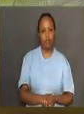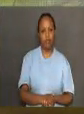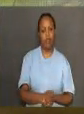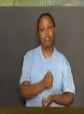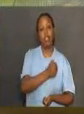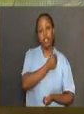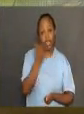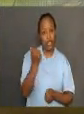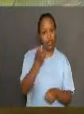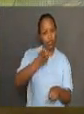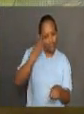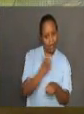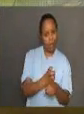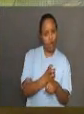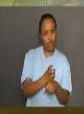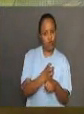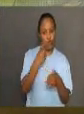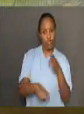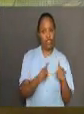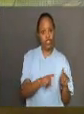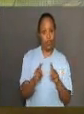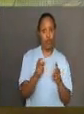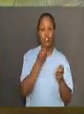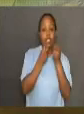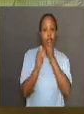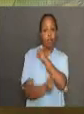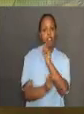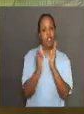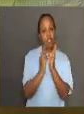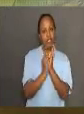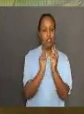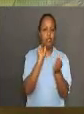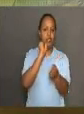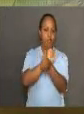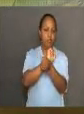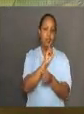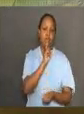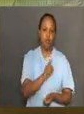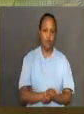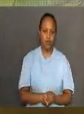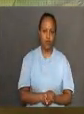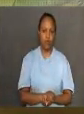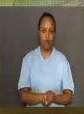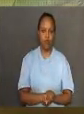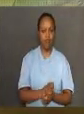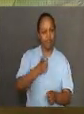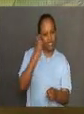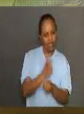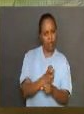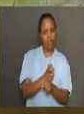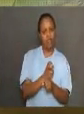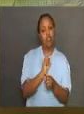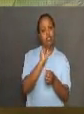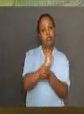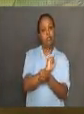Another serious consequence of criminal law is imprisonment. Fines may also